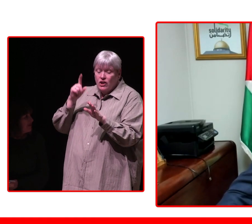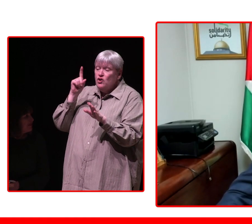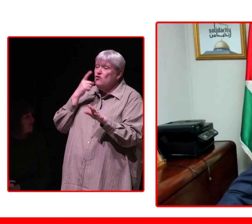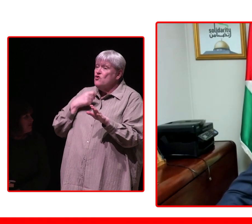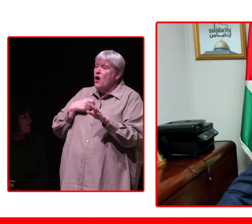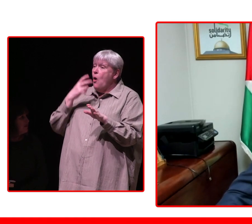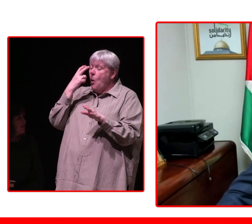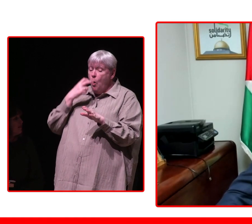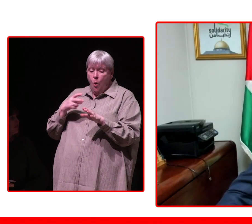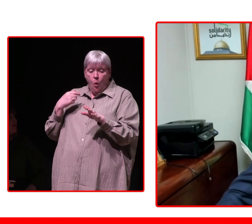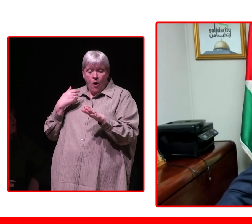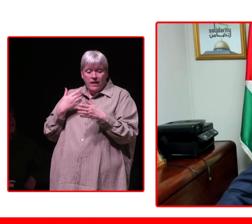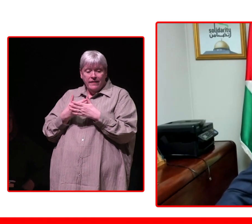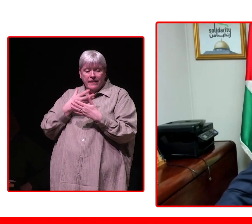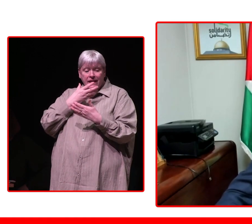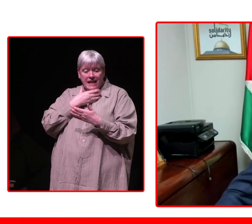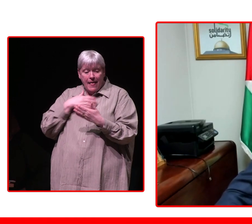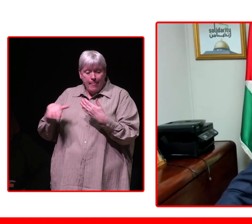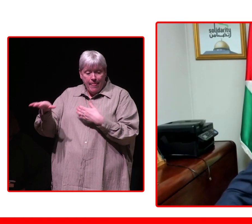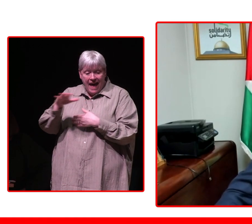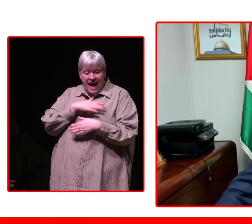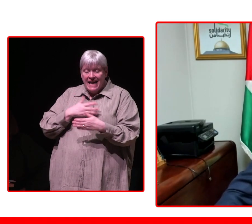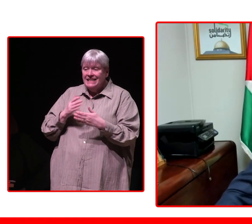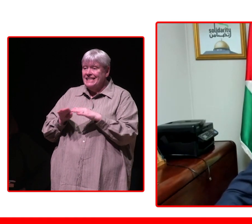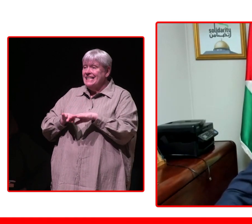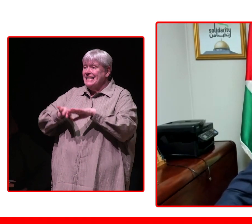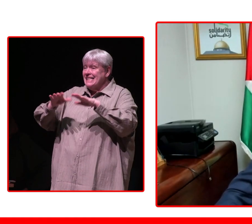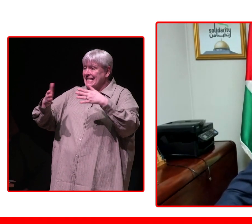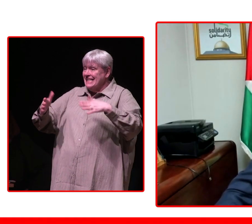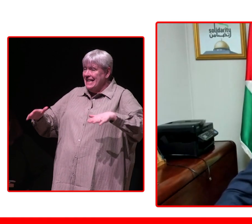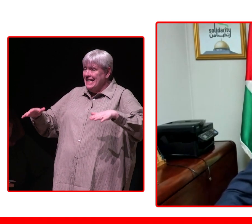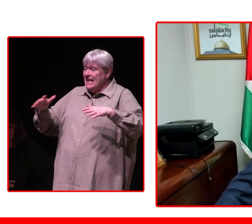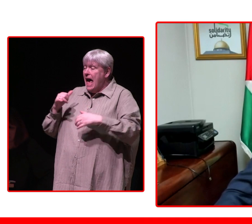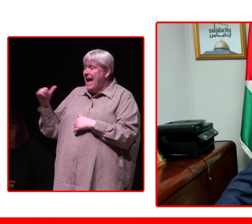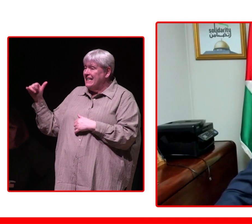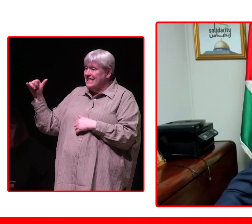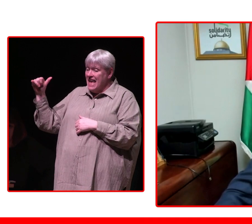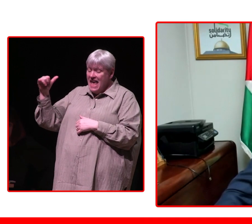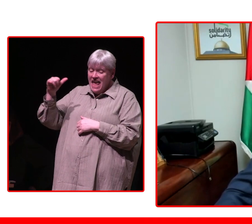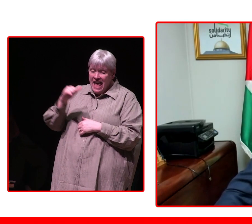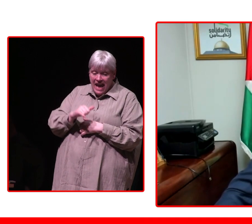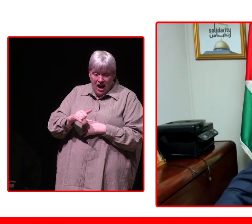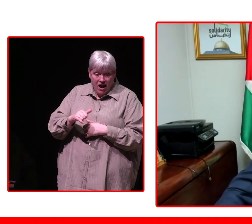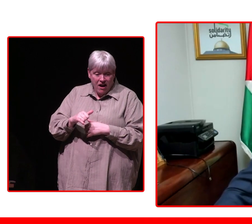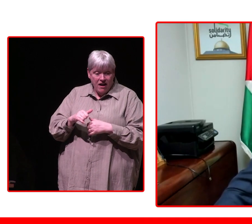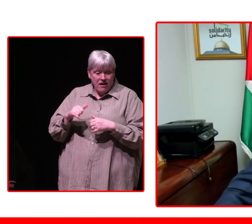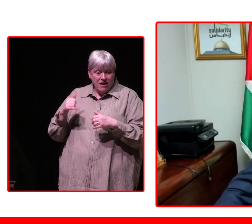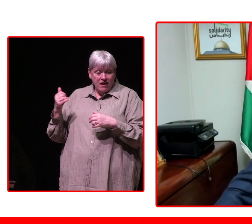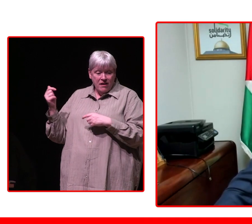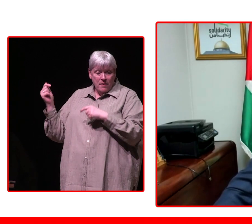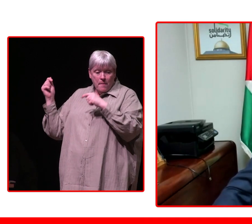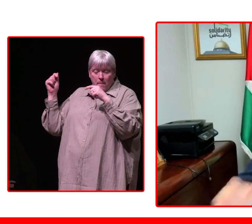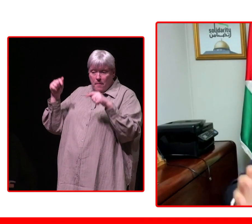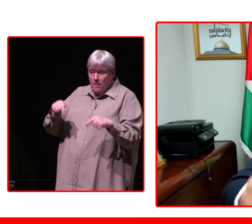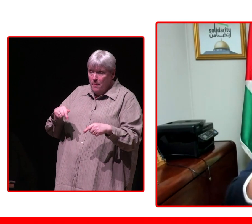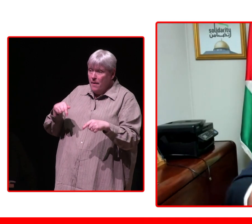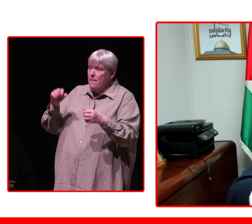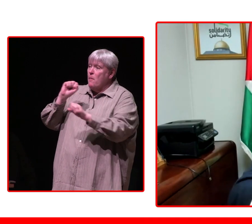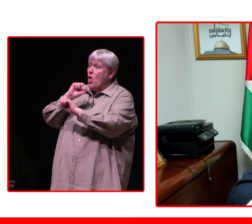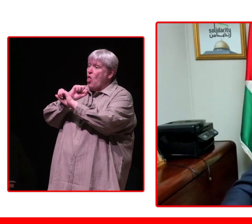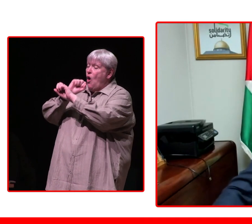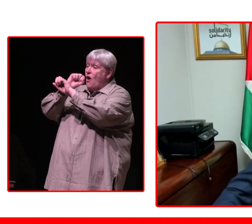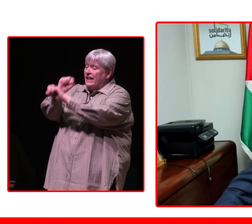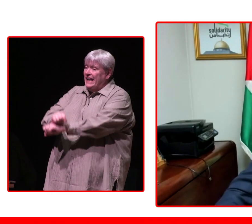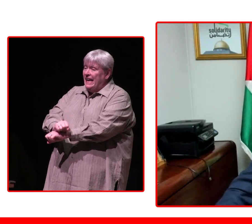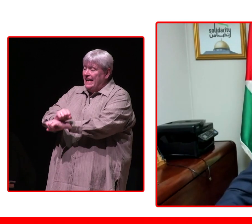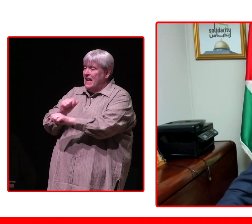that stopped the free movement of goods and people to and from Gaza. In the West Bank, we are under constant attacks